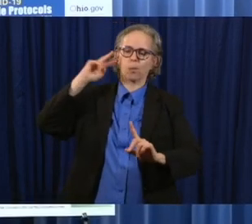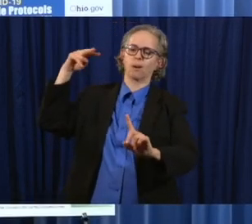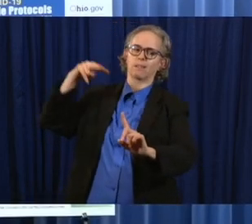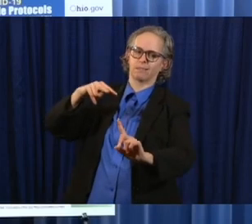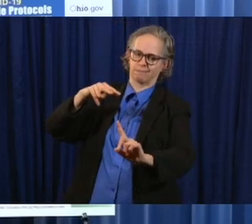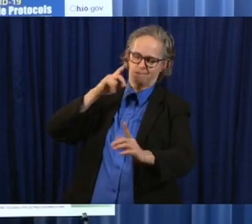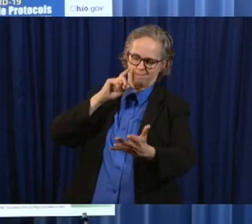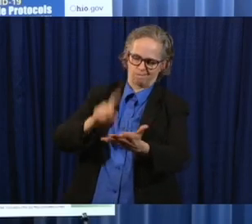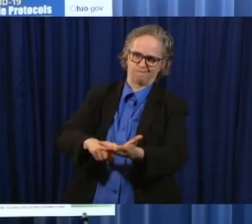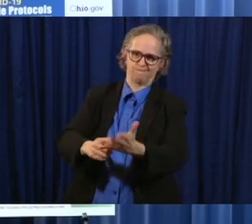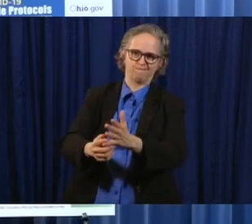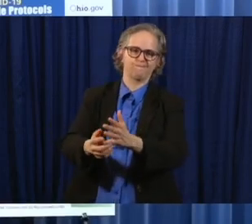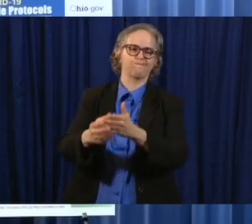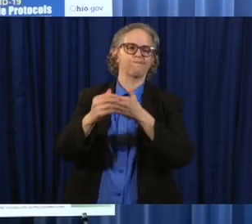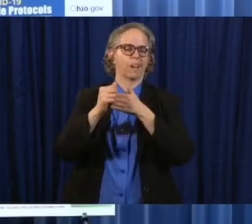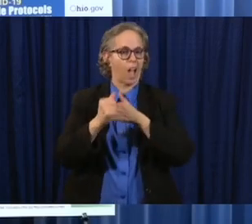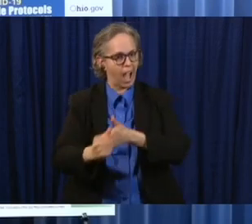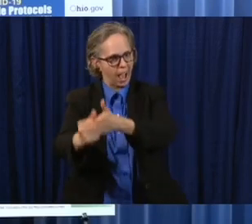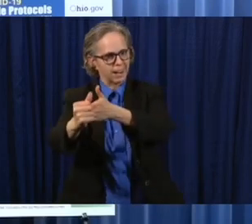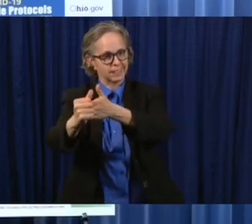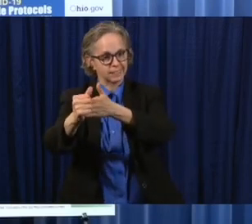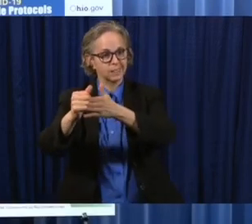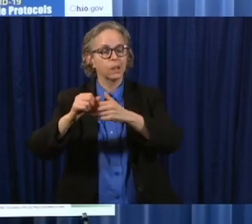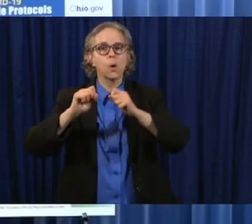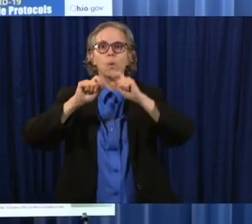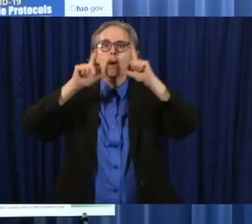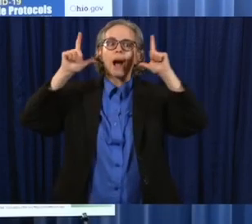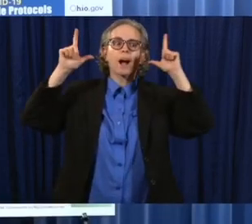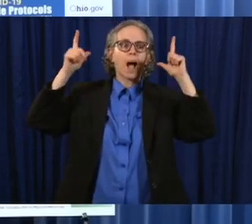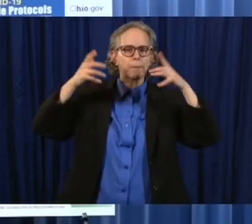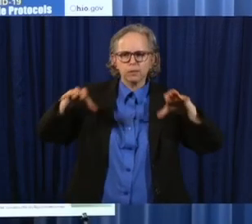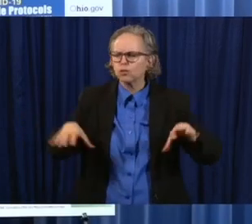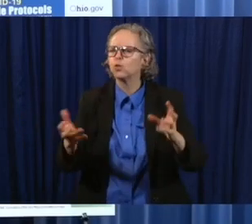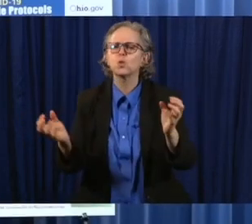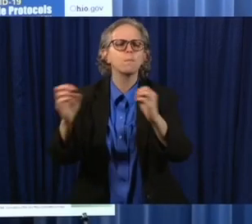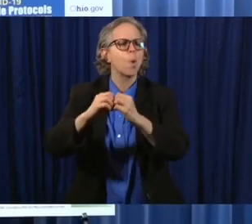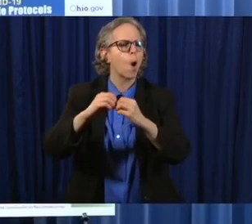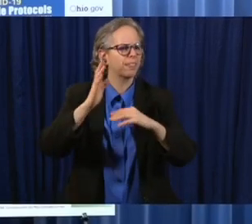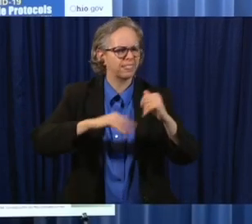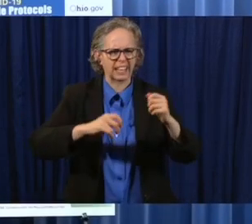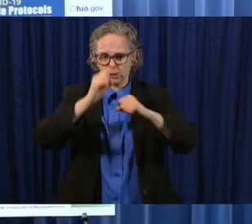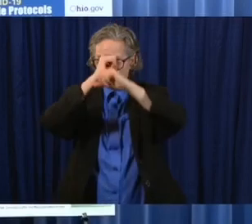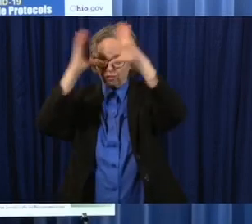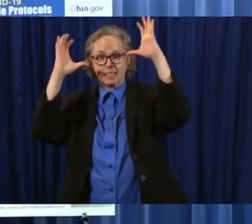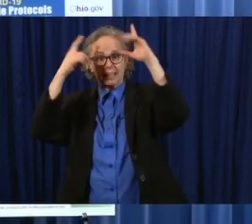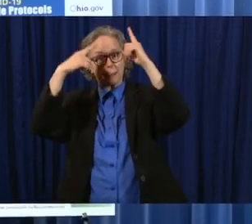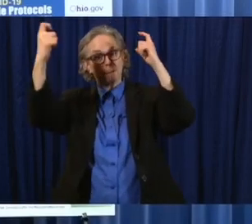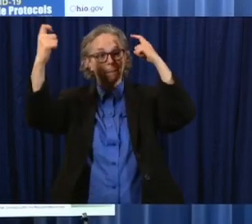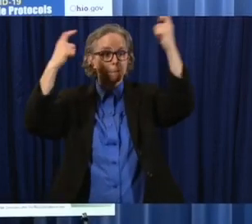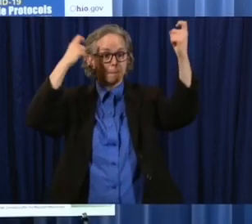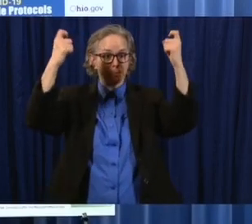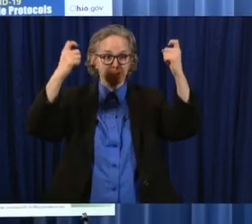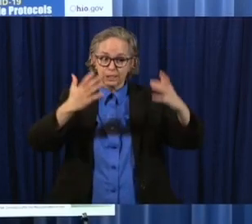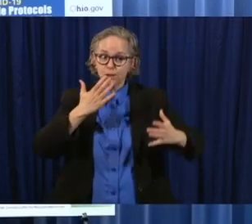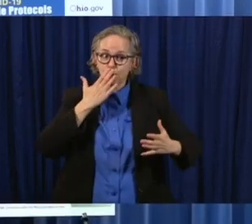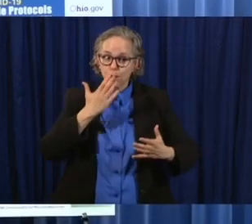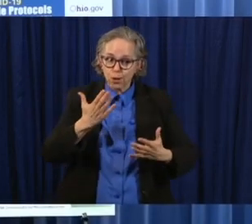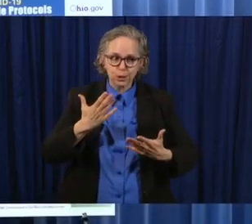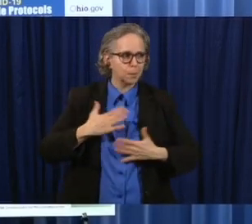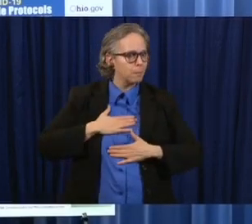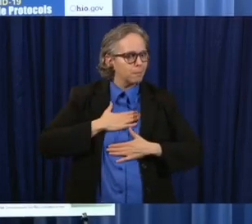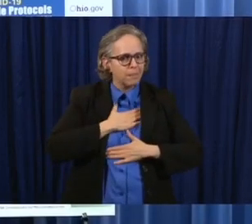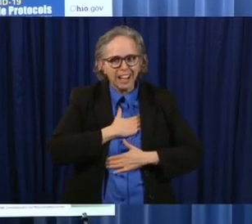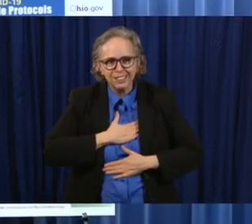and do something more. Then dream of your mansion above. Doing good is a pleasure, a joy beyond measure, a blessing of duty